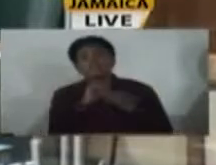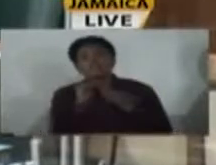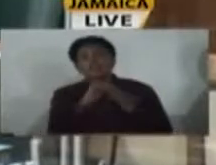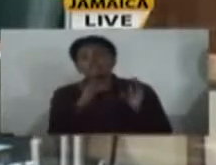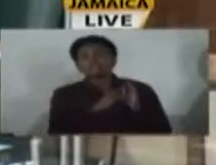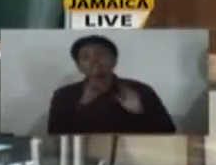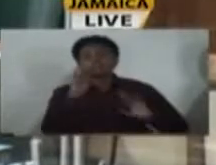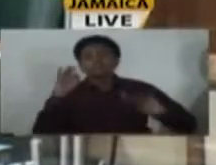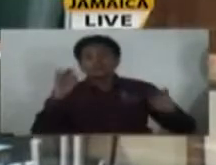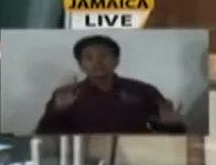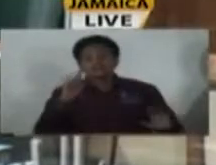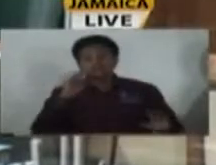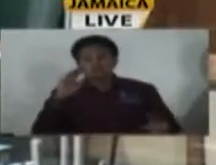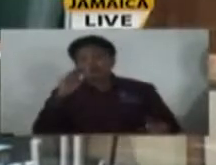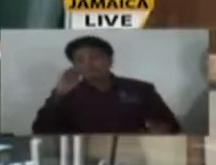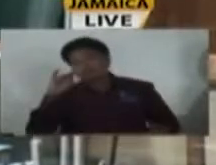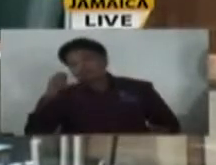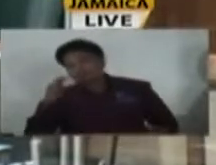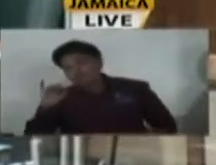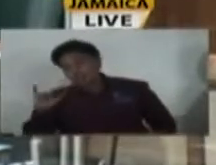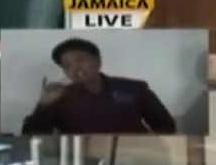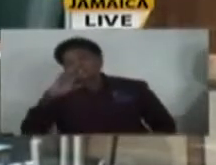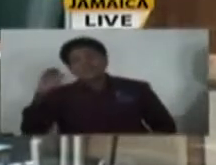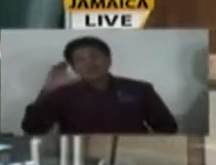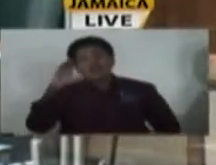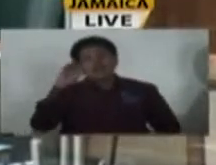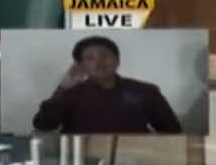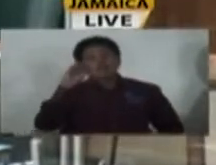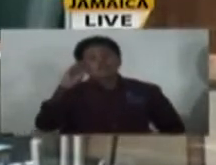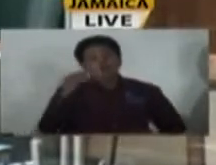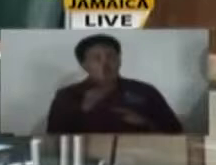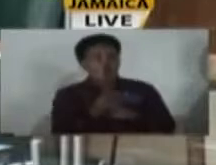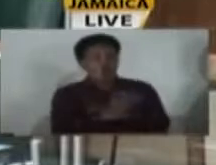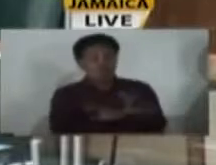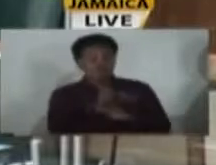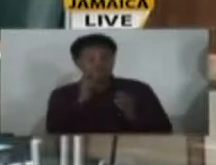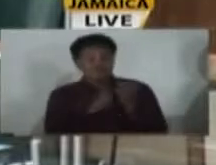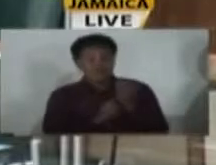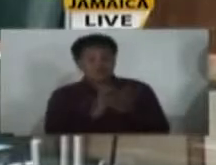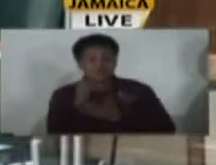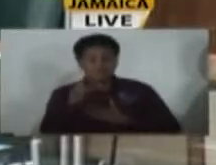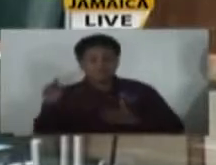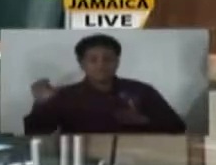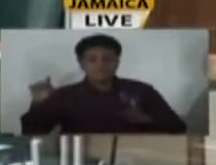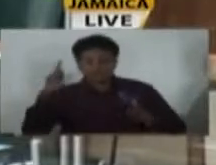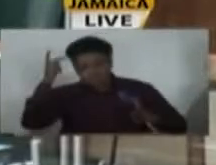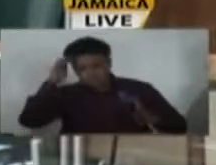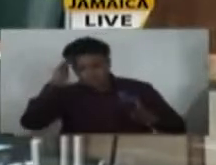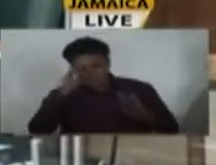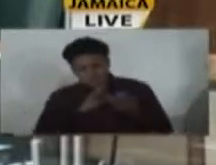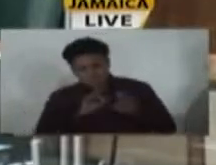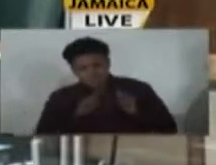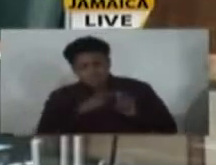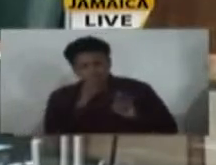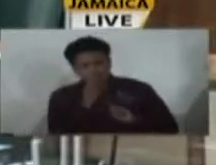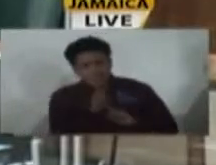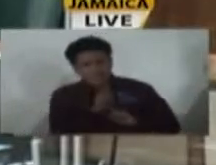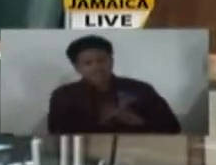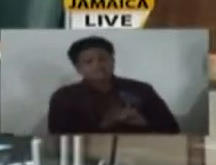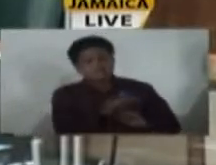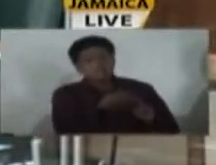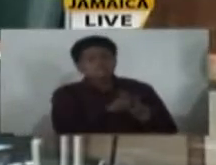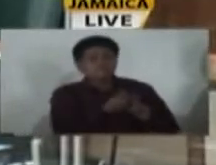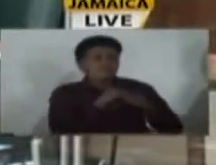excellence in nephrology and oncology, which will be realized by the PPP modality. The Prime Minister has spoken about the expansion